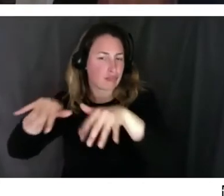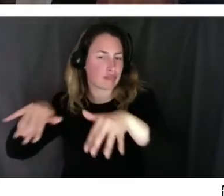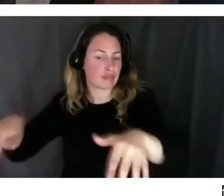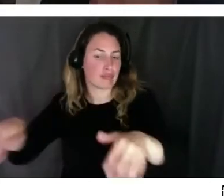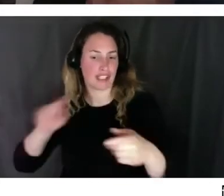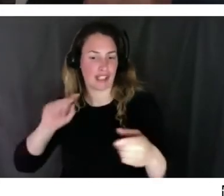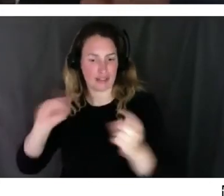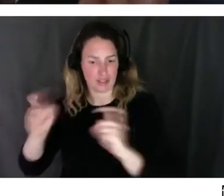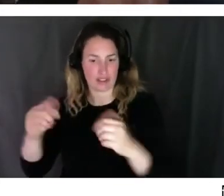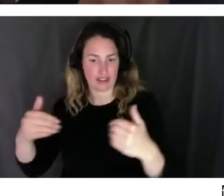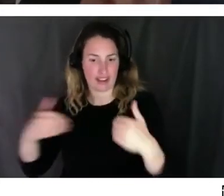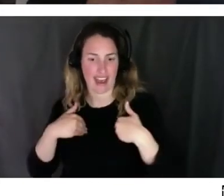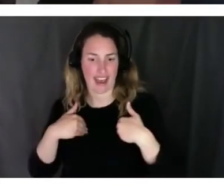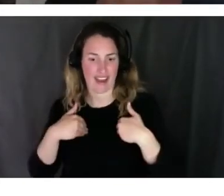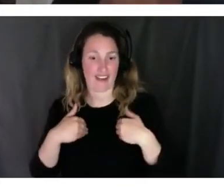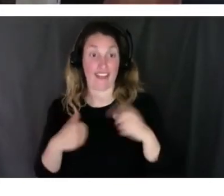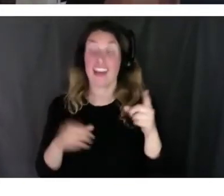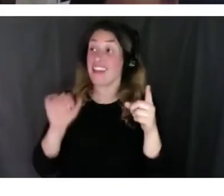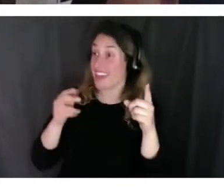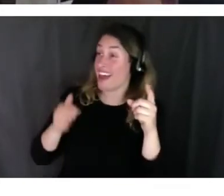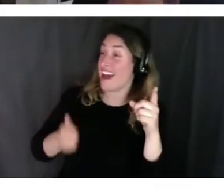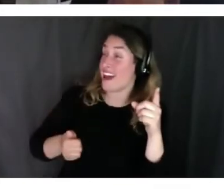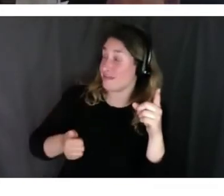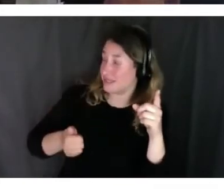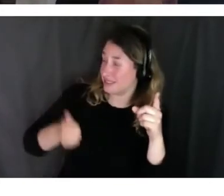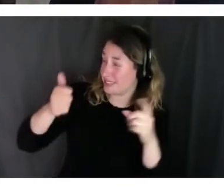told. I'm told as well.